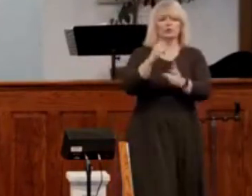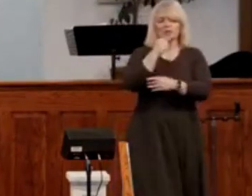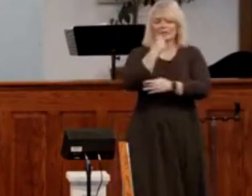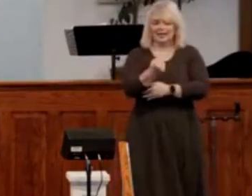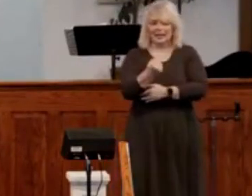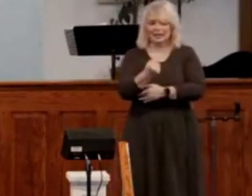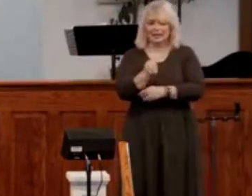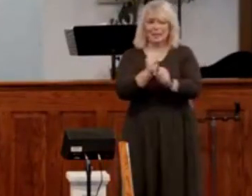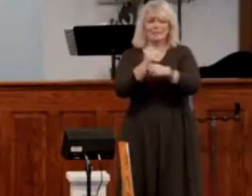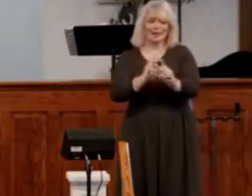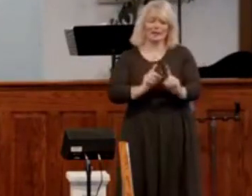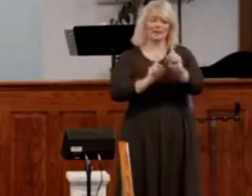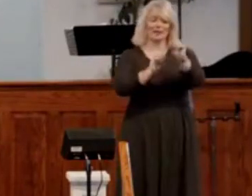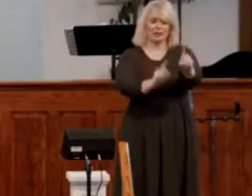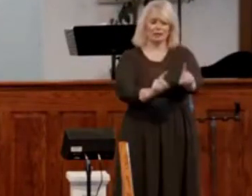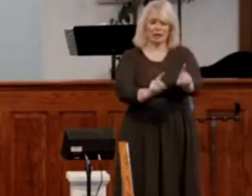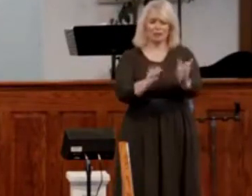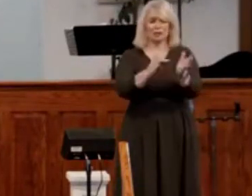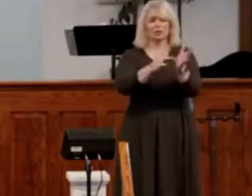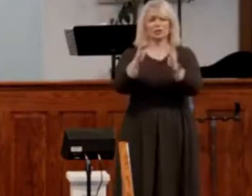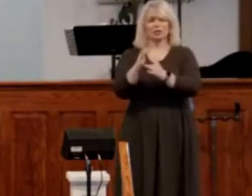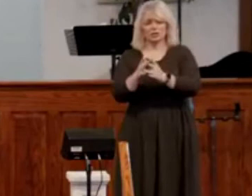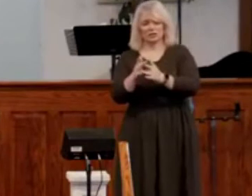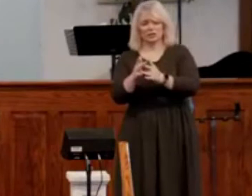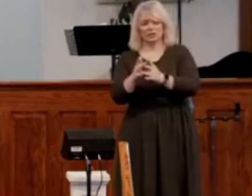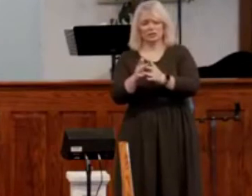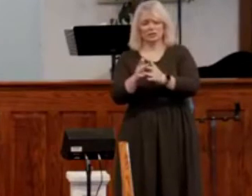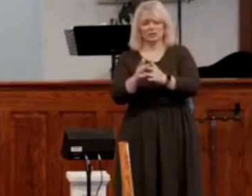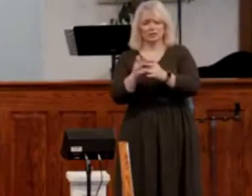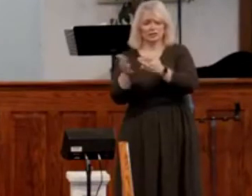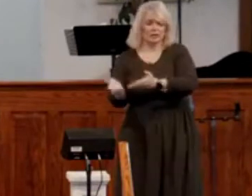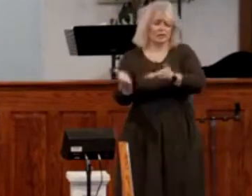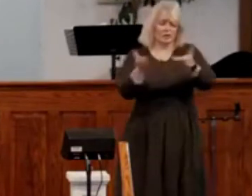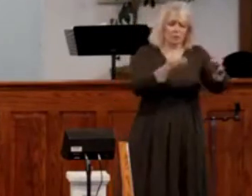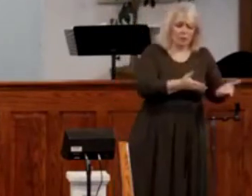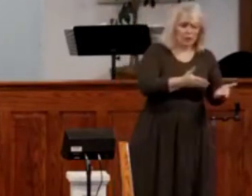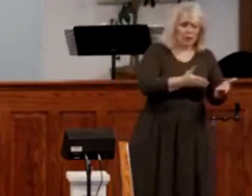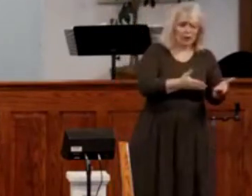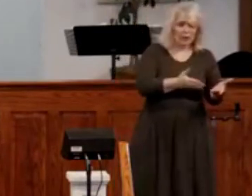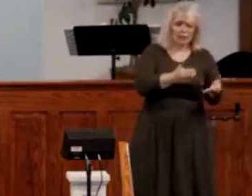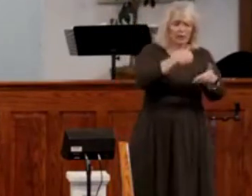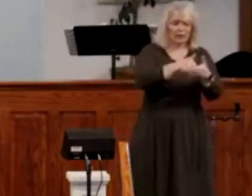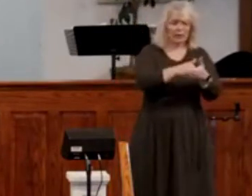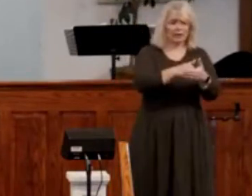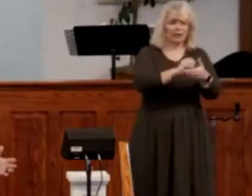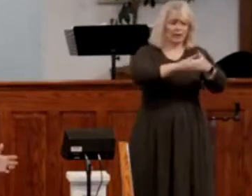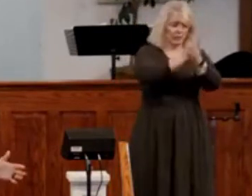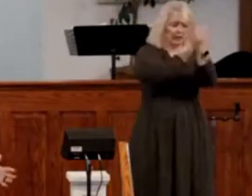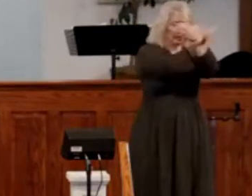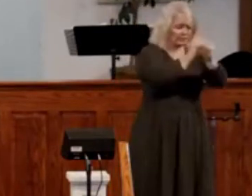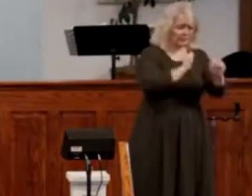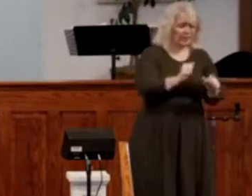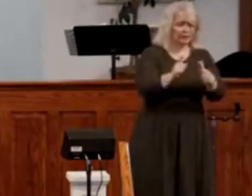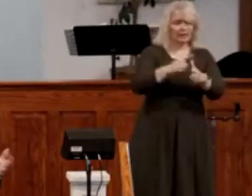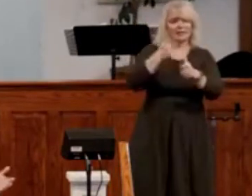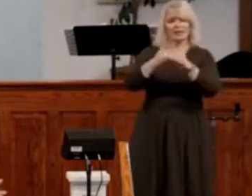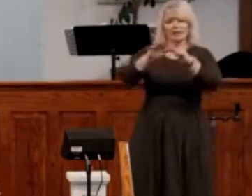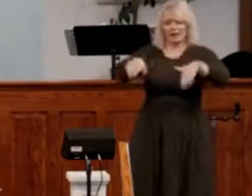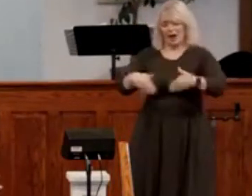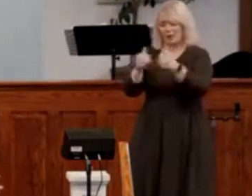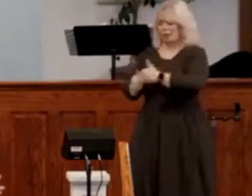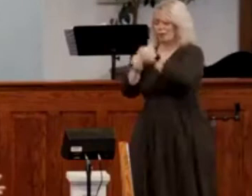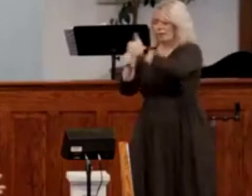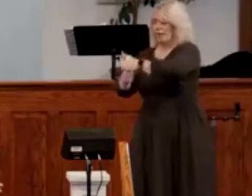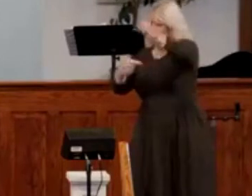disciples, he says you got to bring them in. They need to believe in the gospel, but then they need to learn how to follow me and make more